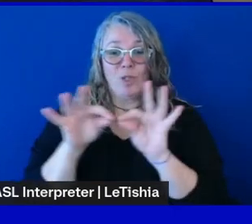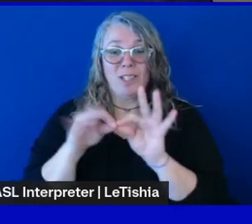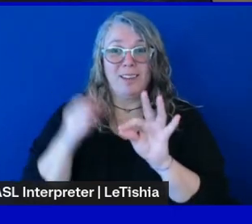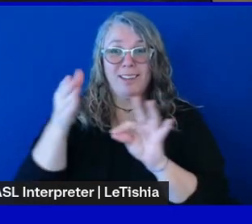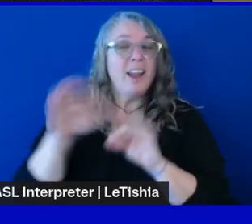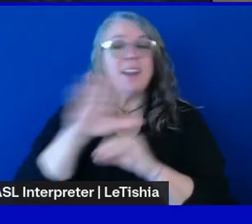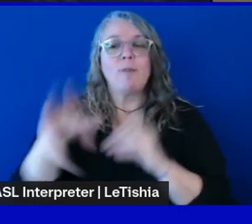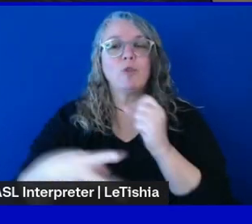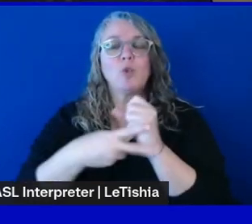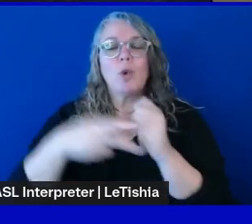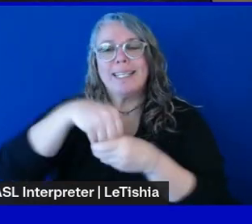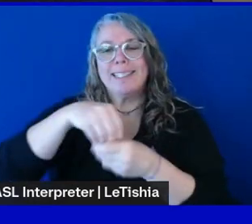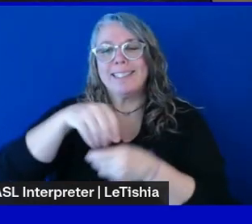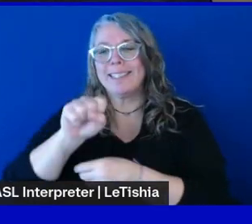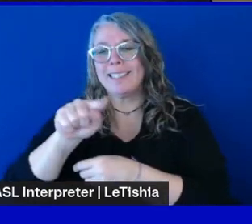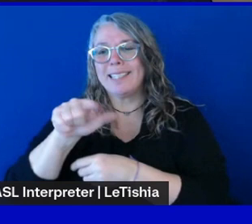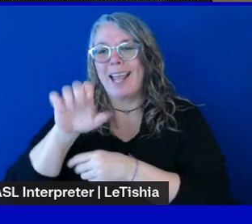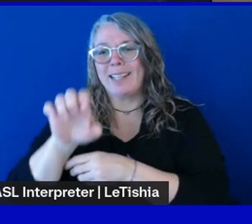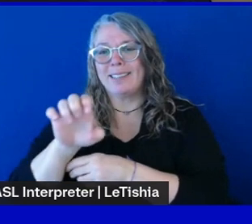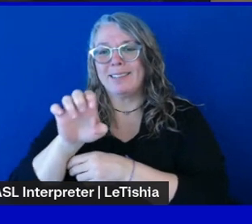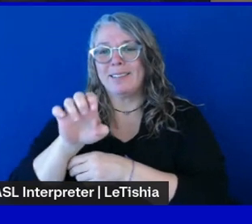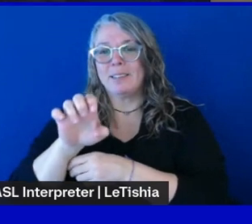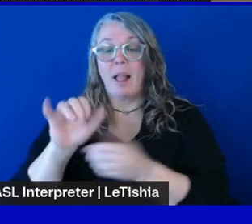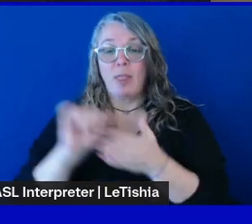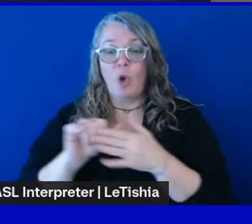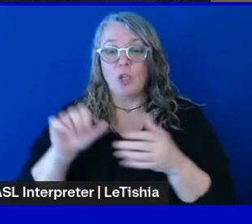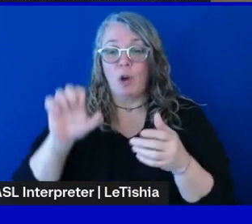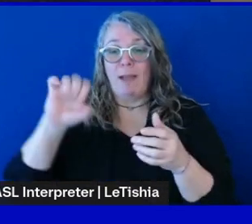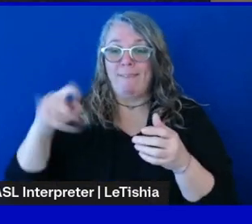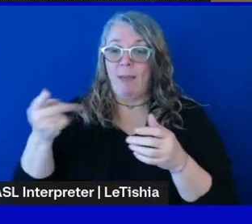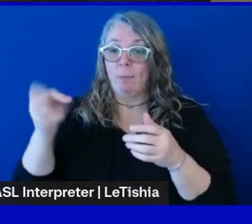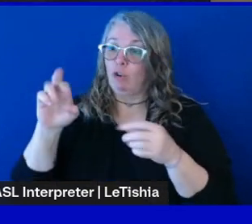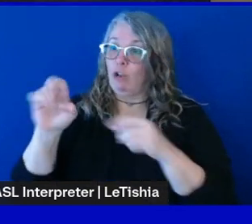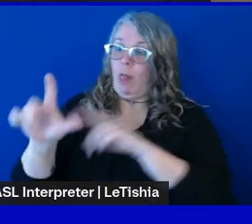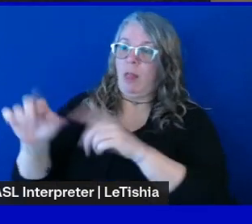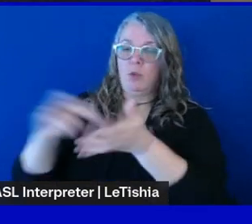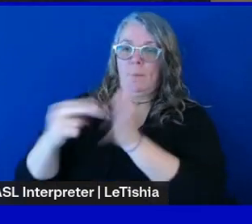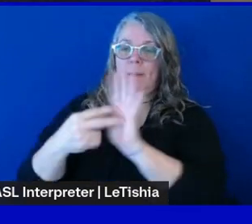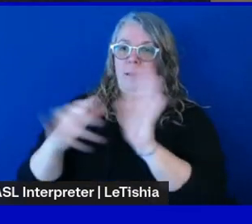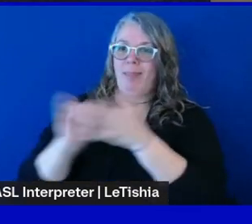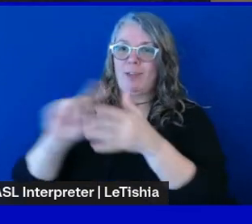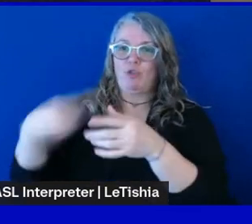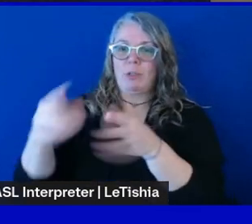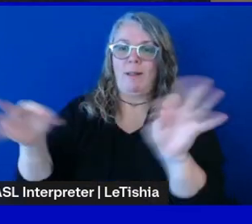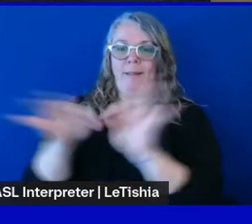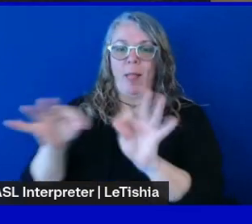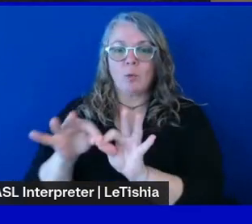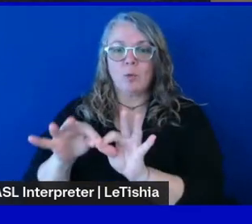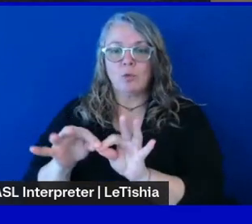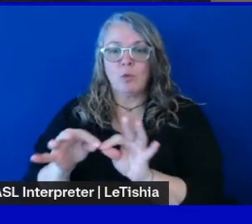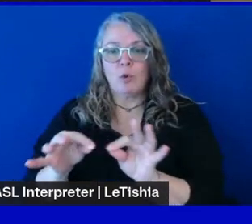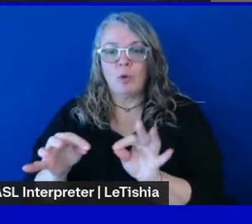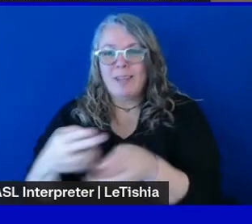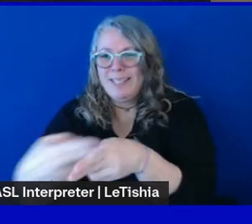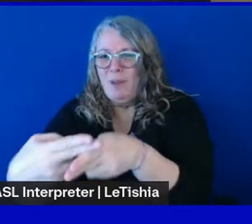state. And by design, they are ephemeral. So they are just temporary values that are